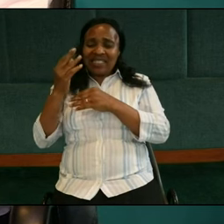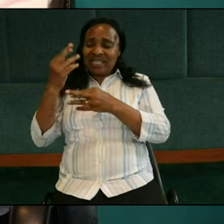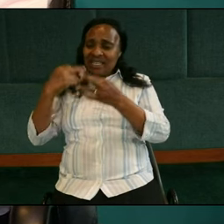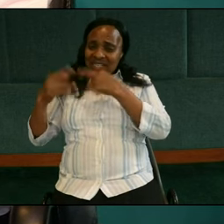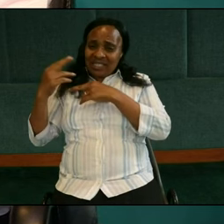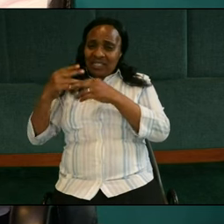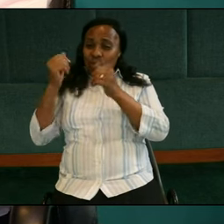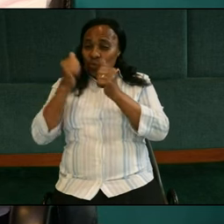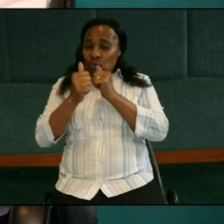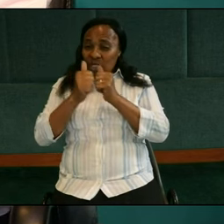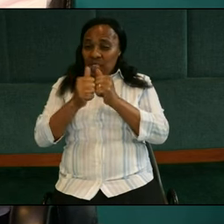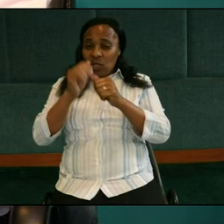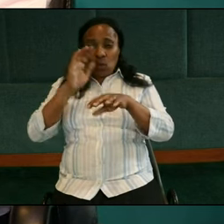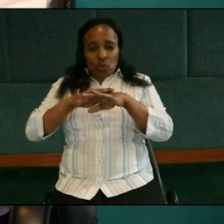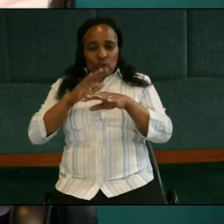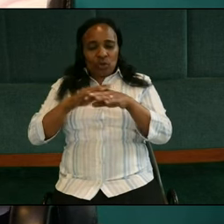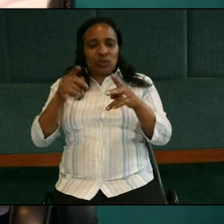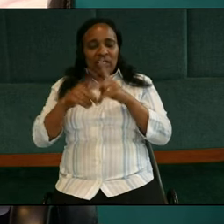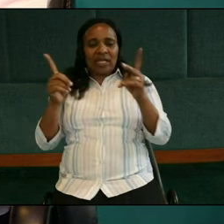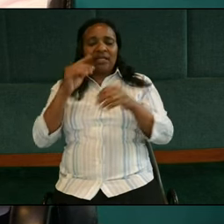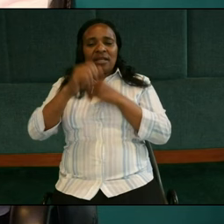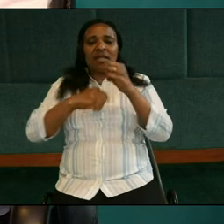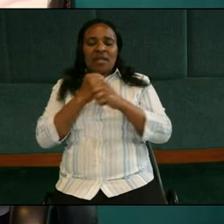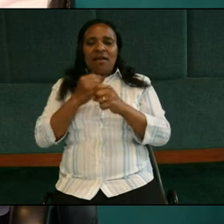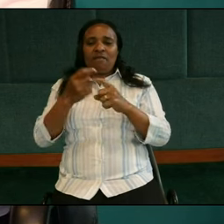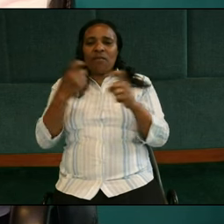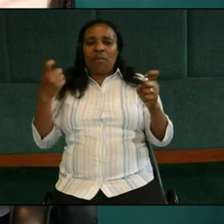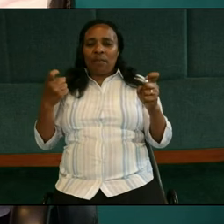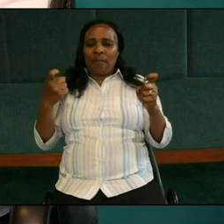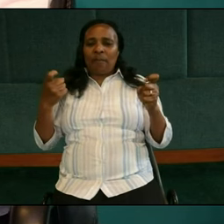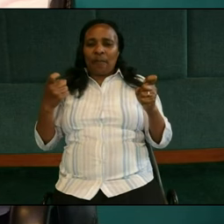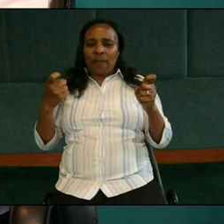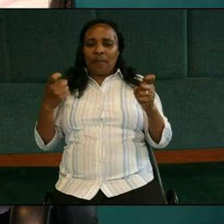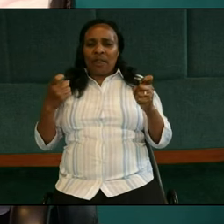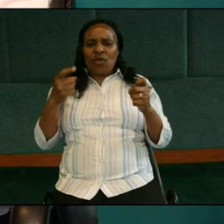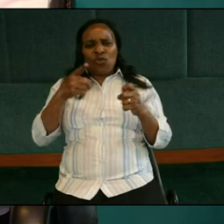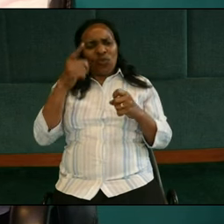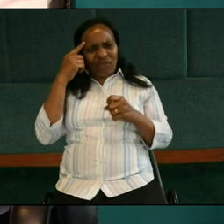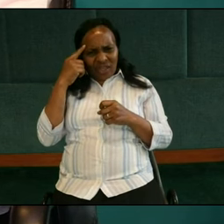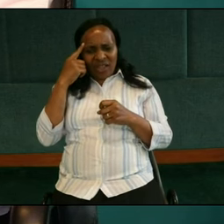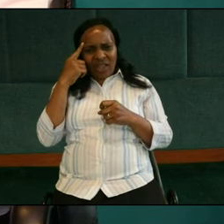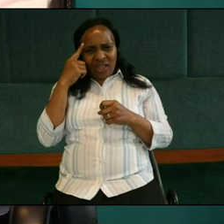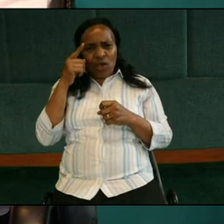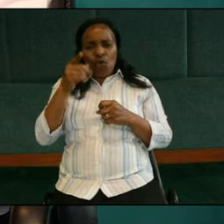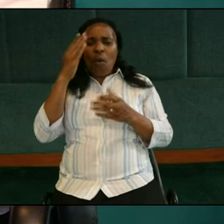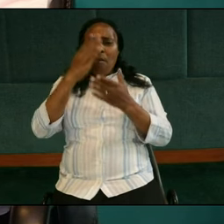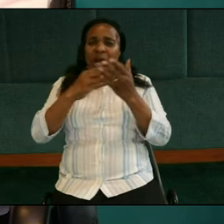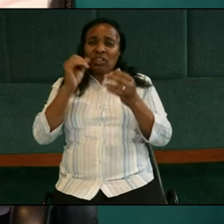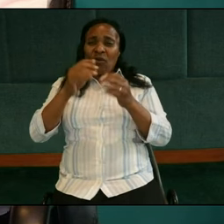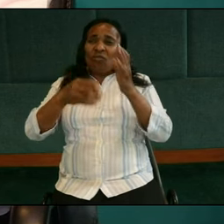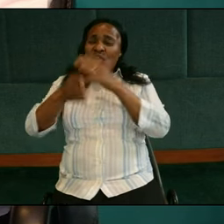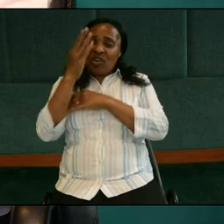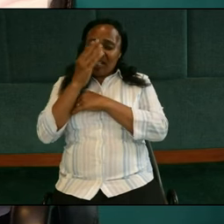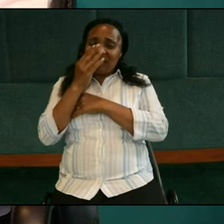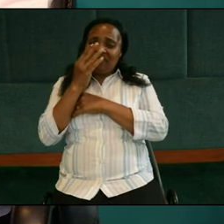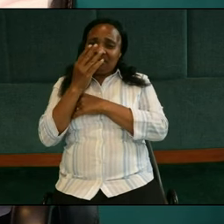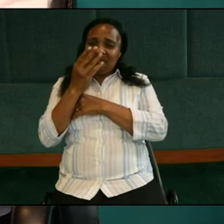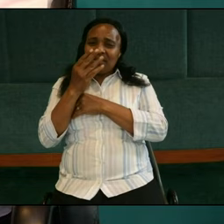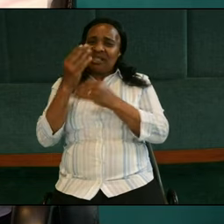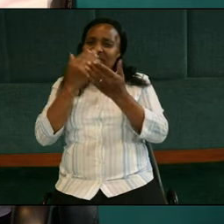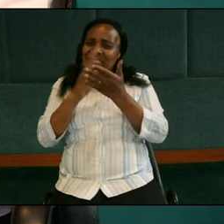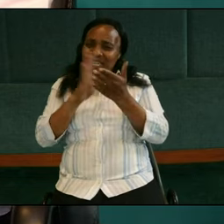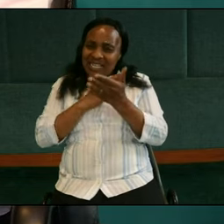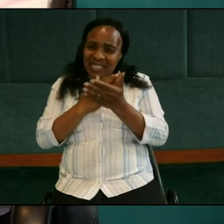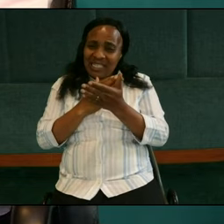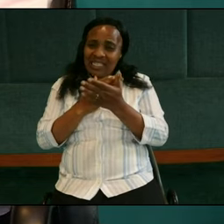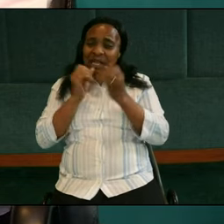can be a very good place to start the year from. As you just go through there, just think, are you part of God's inheritance? Are you sharing the blessings